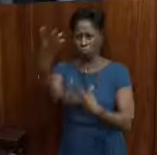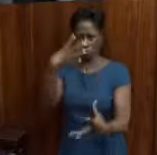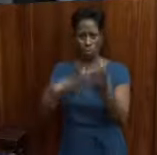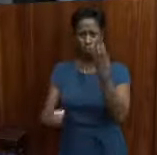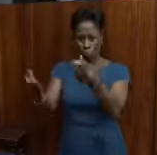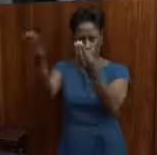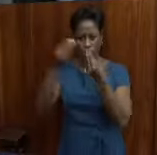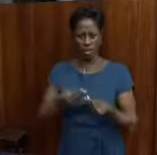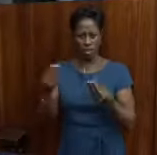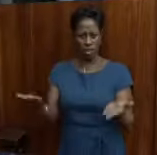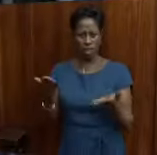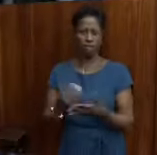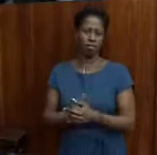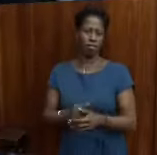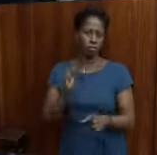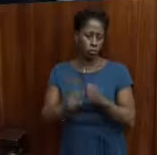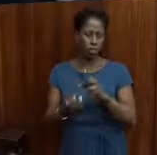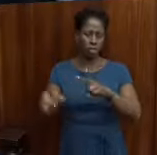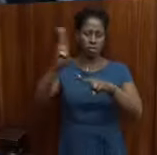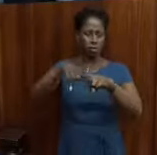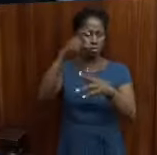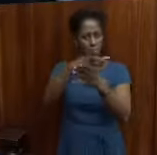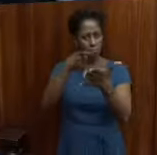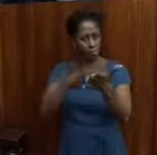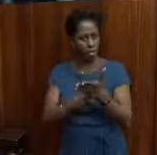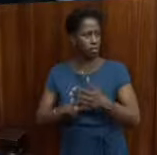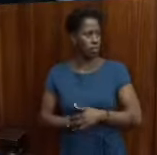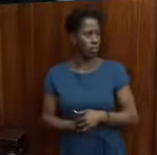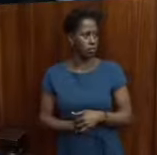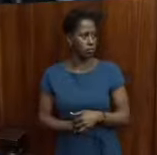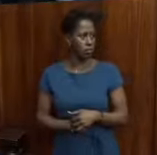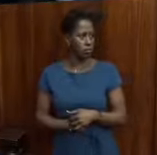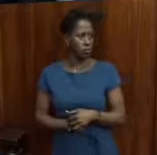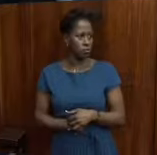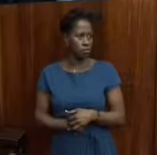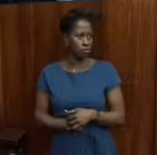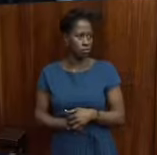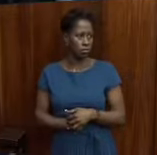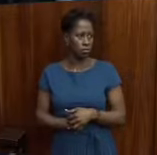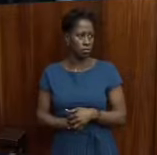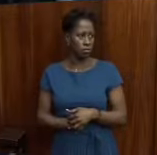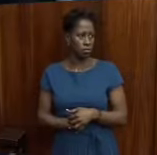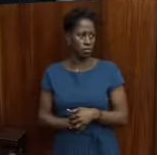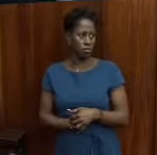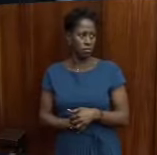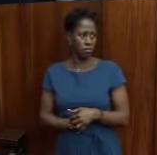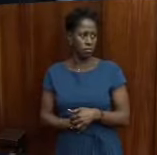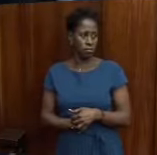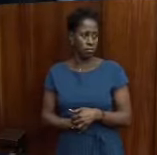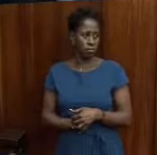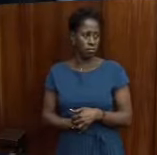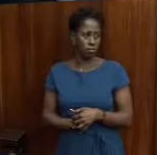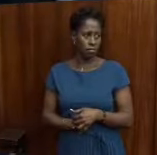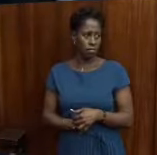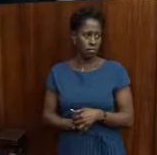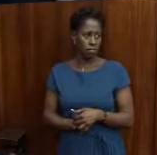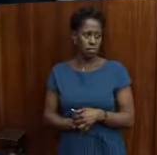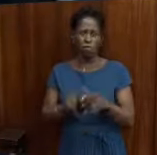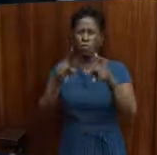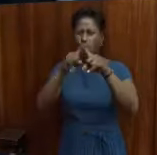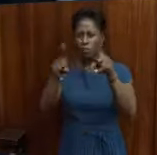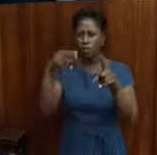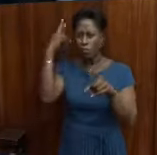prices, persistent disruption in shipping logistics, including availability of containers, pushed up freight costs to a new